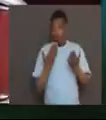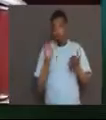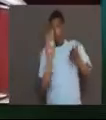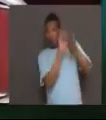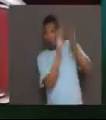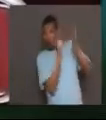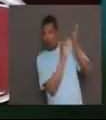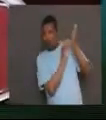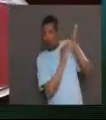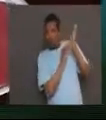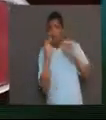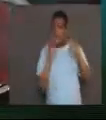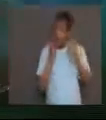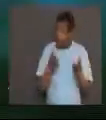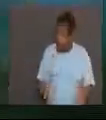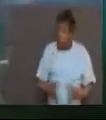them into action.